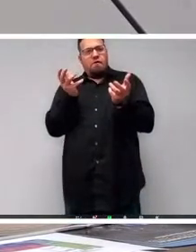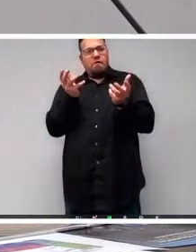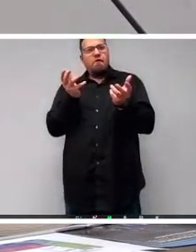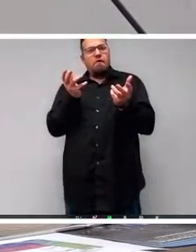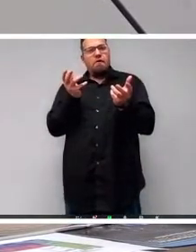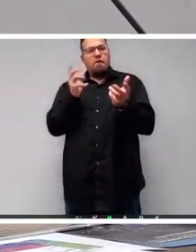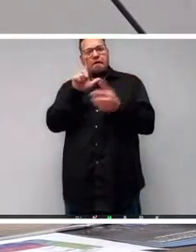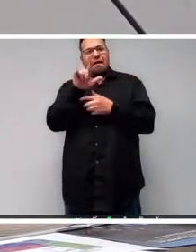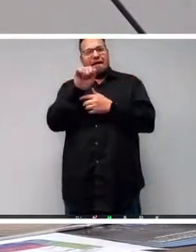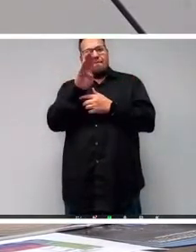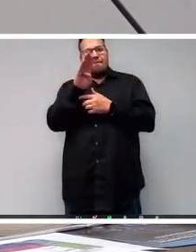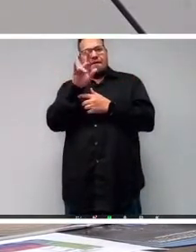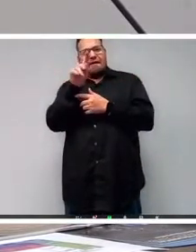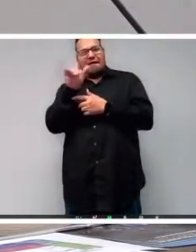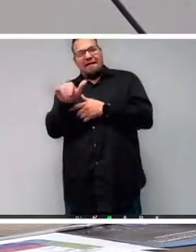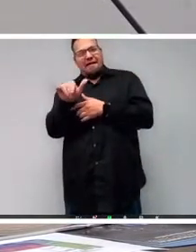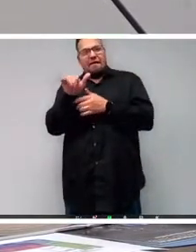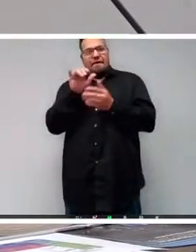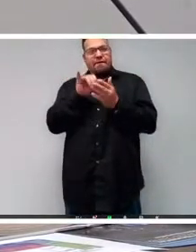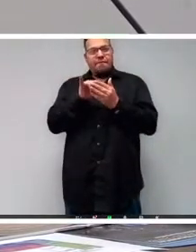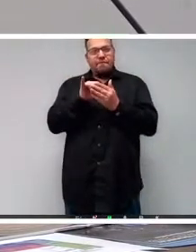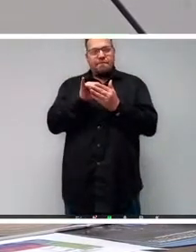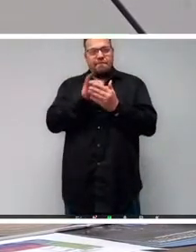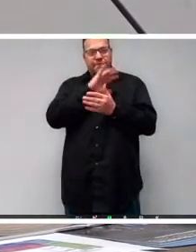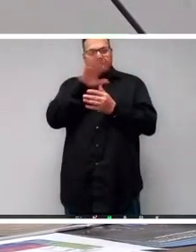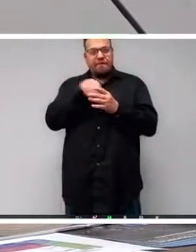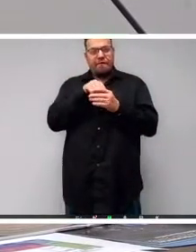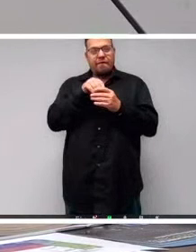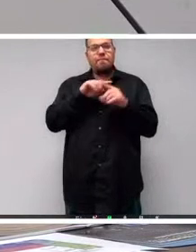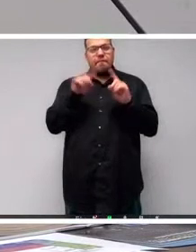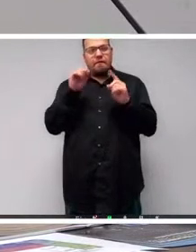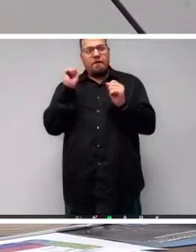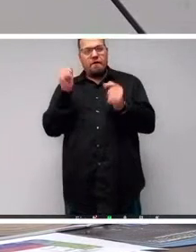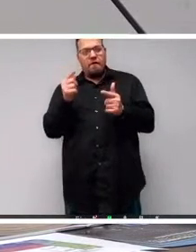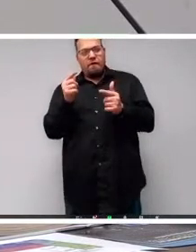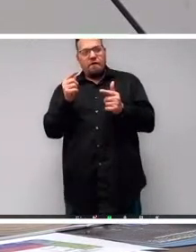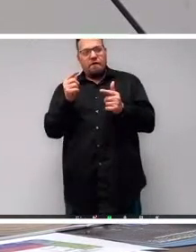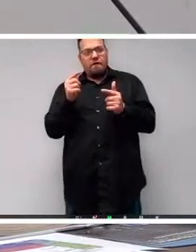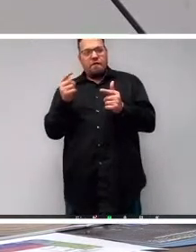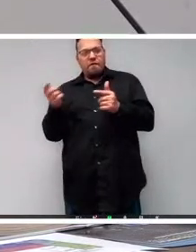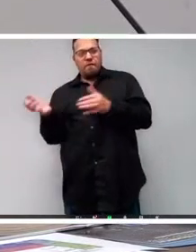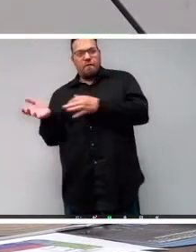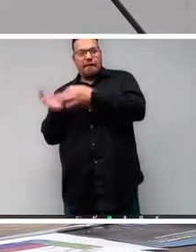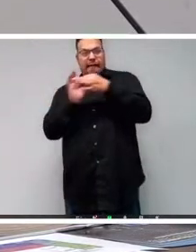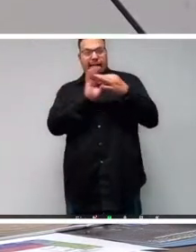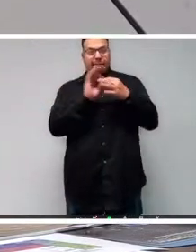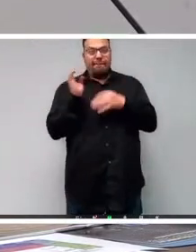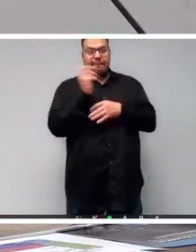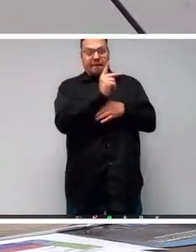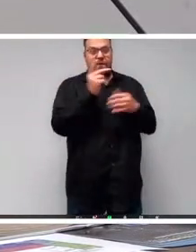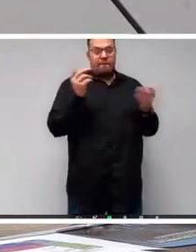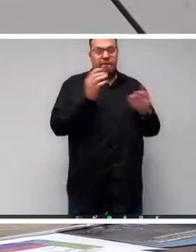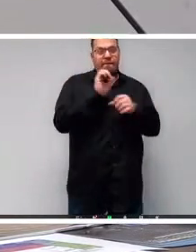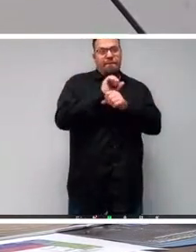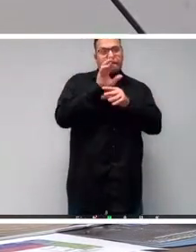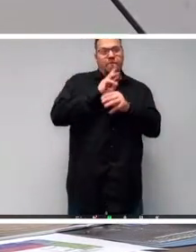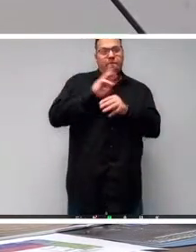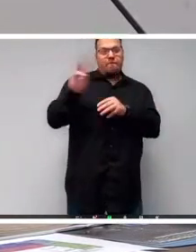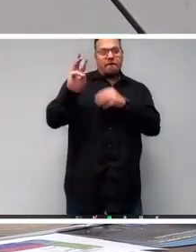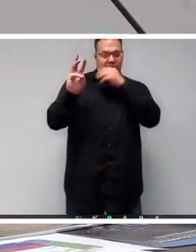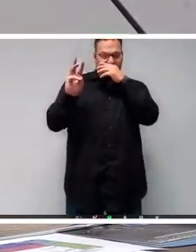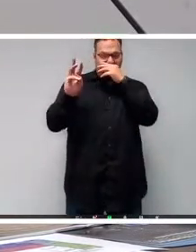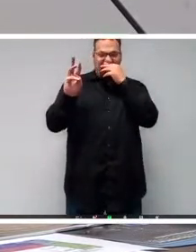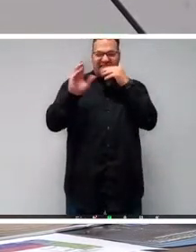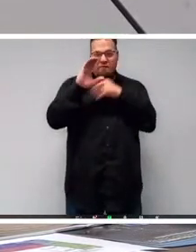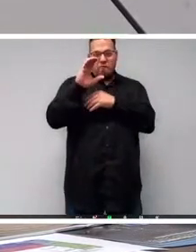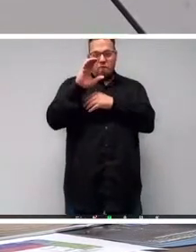companies that have been involved, but they all tie back to the Mountain West Investment Corporation being